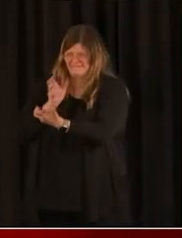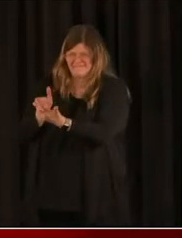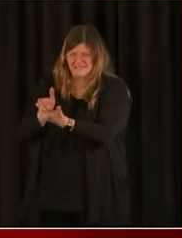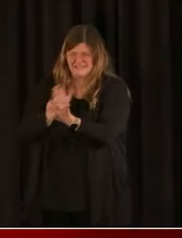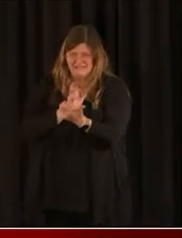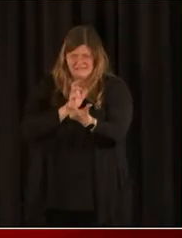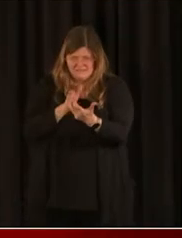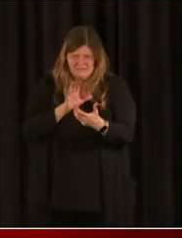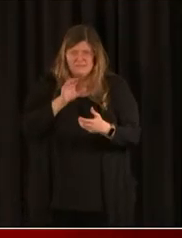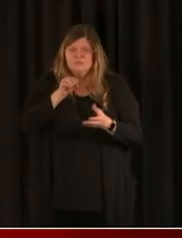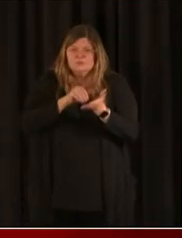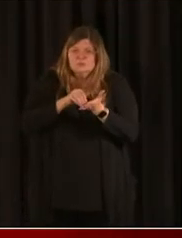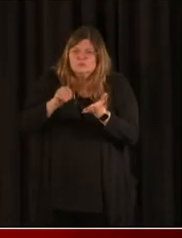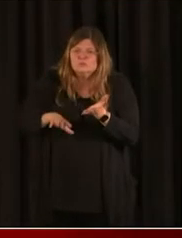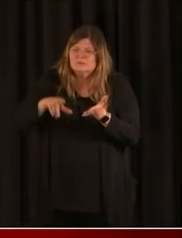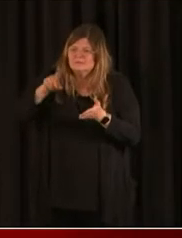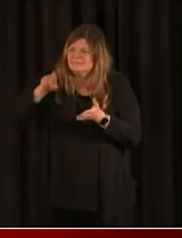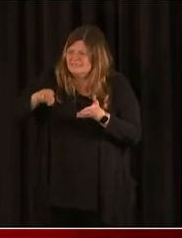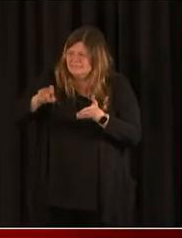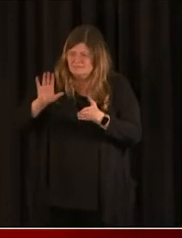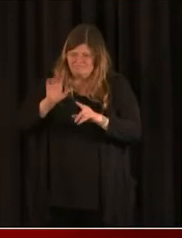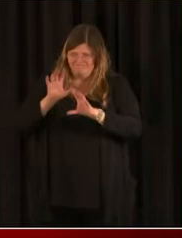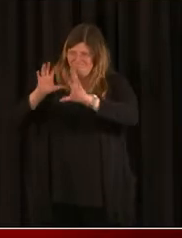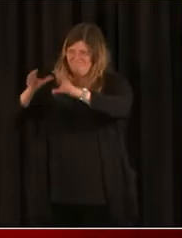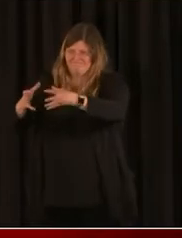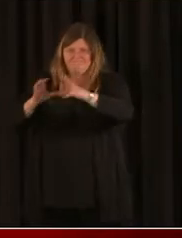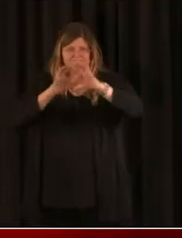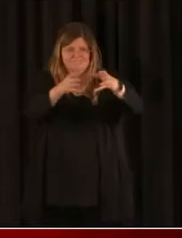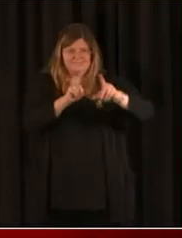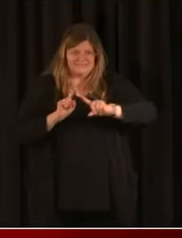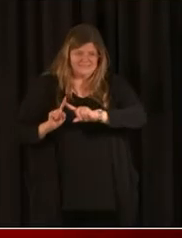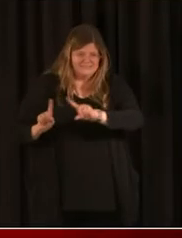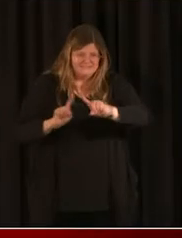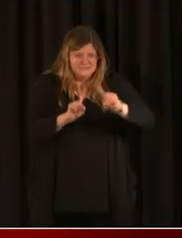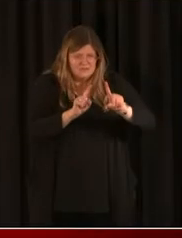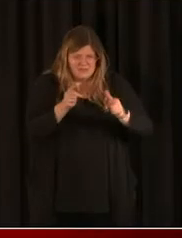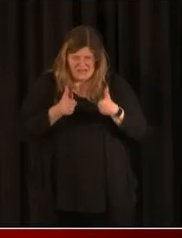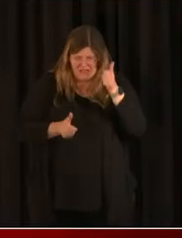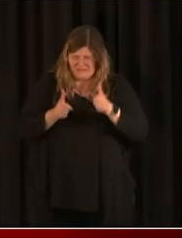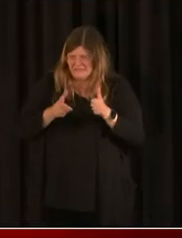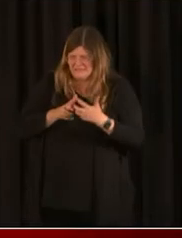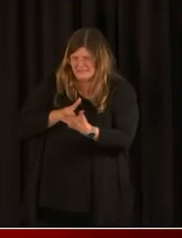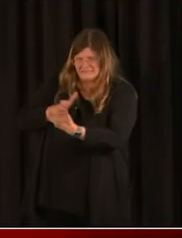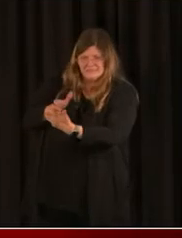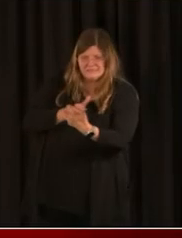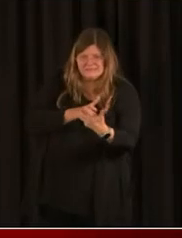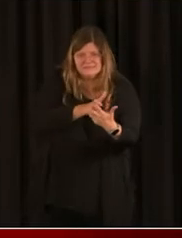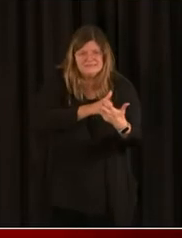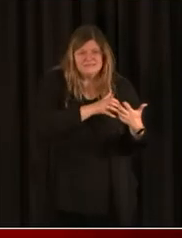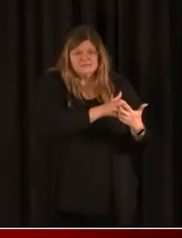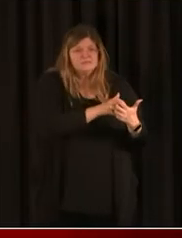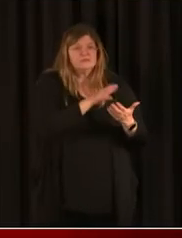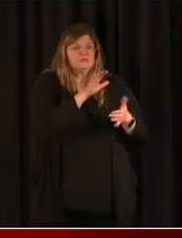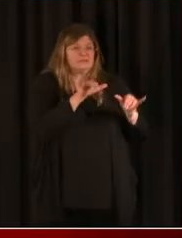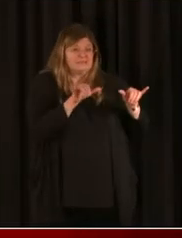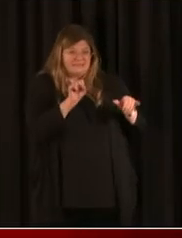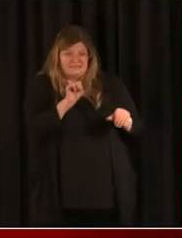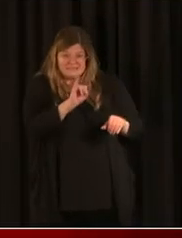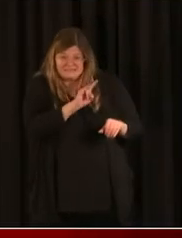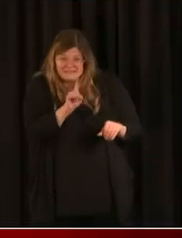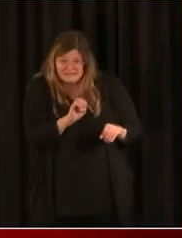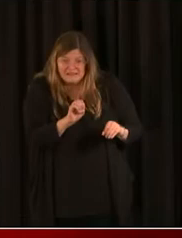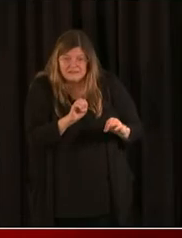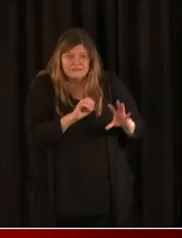students' needs for their particular community, as well as taking into consideration school size,